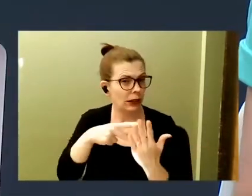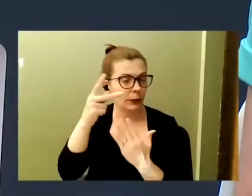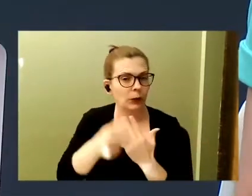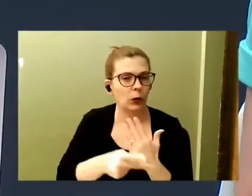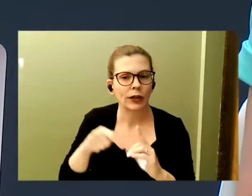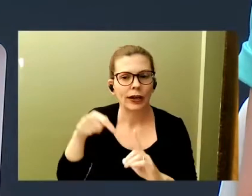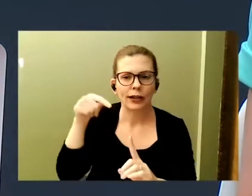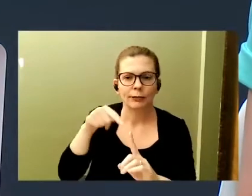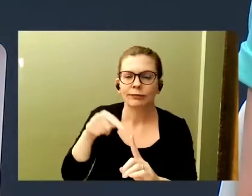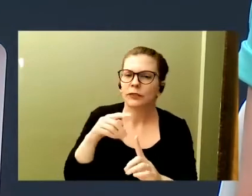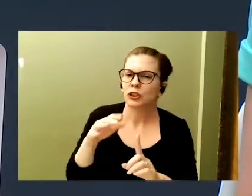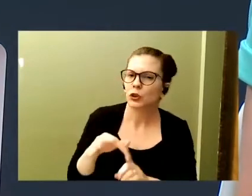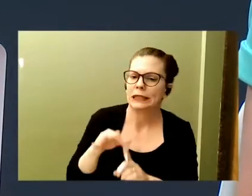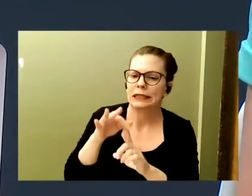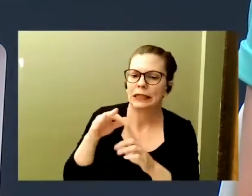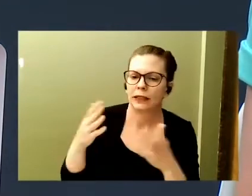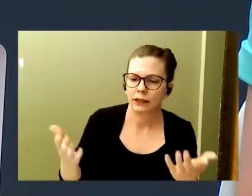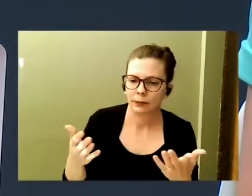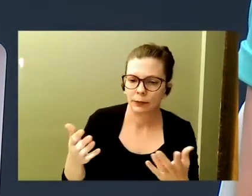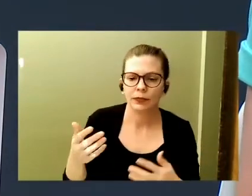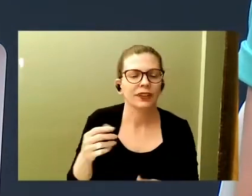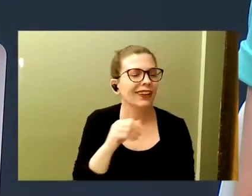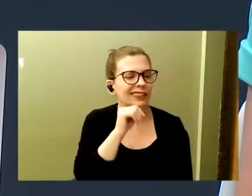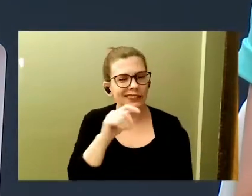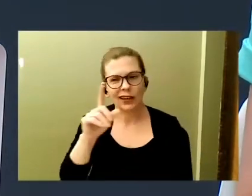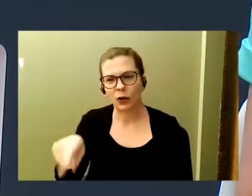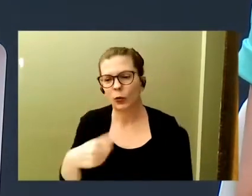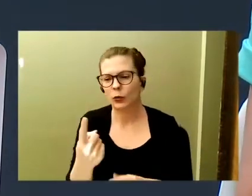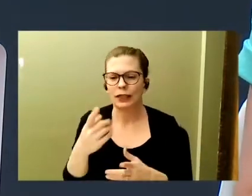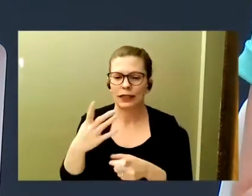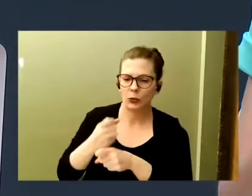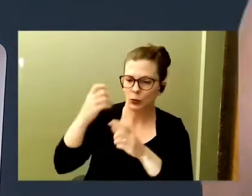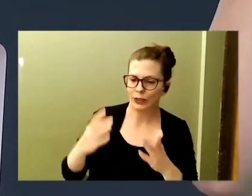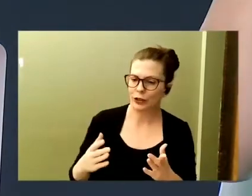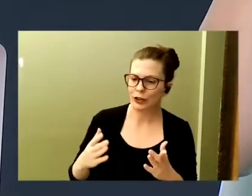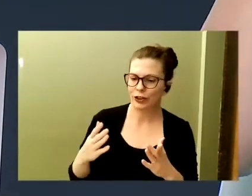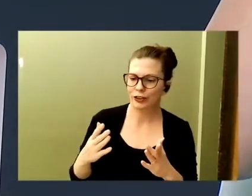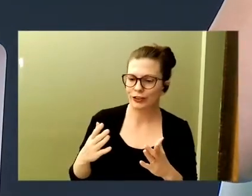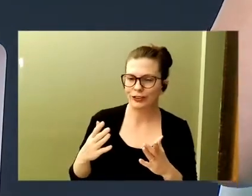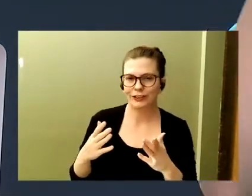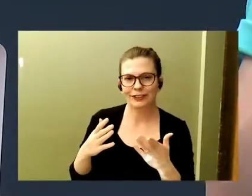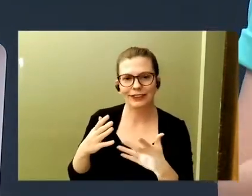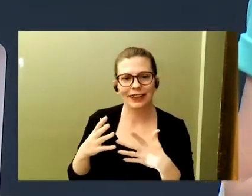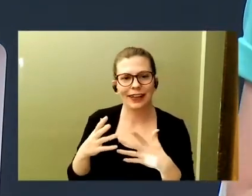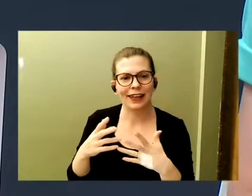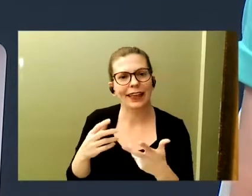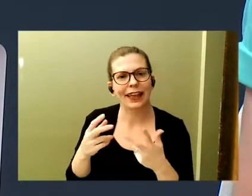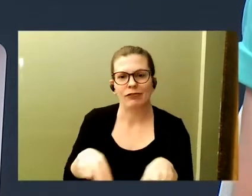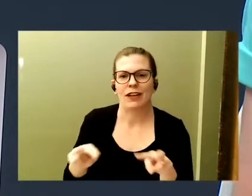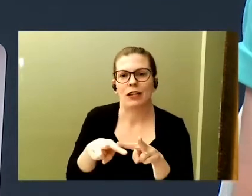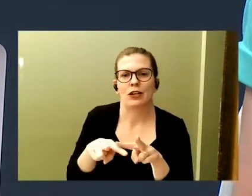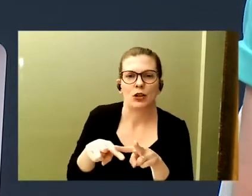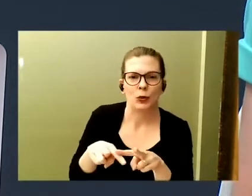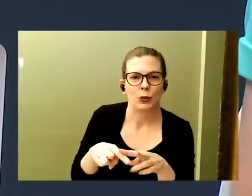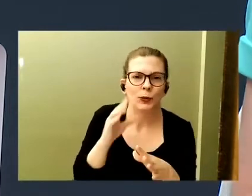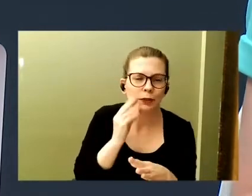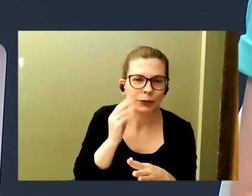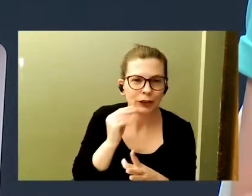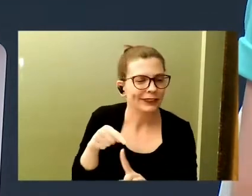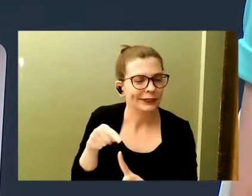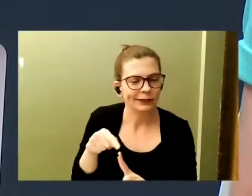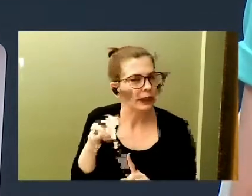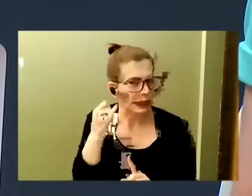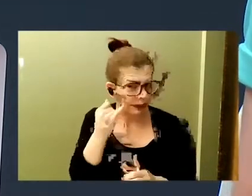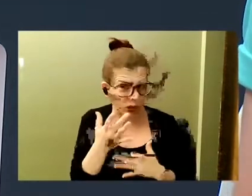unique in a way that it's not just that the winners that earn value out of it, right? Everyone who is interested going through